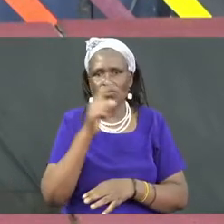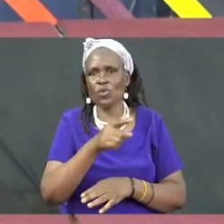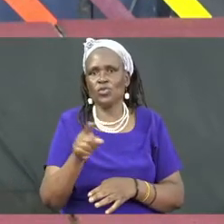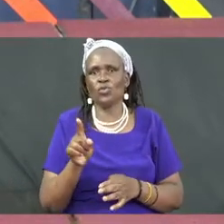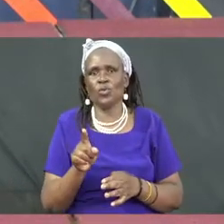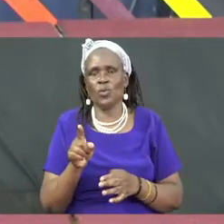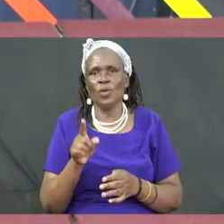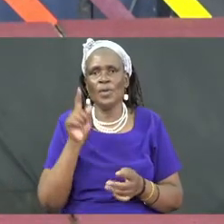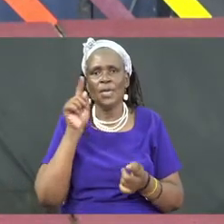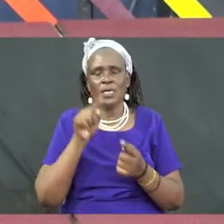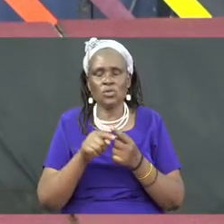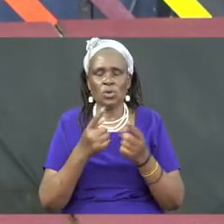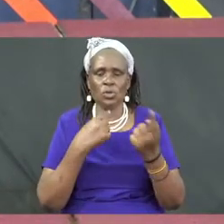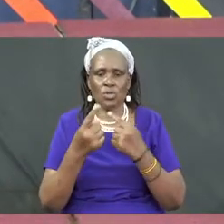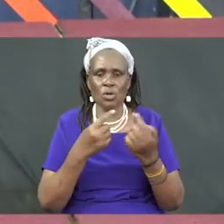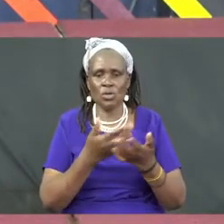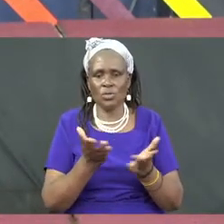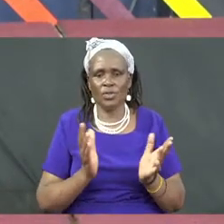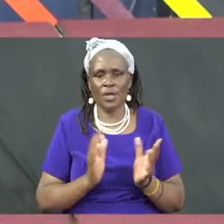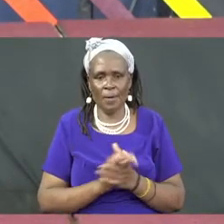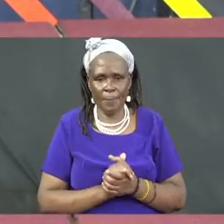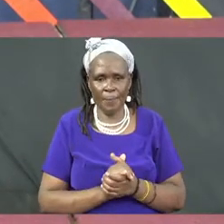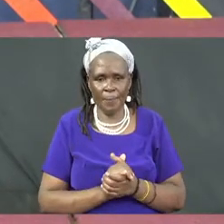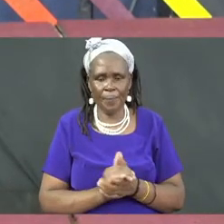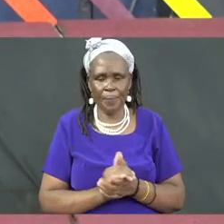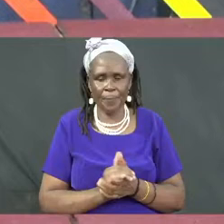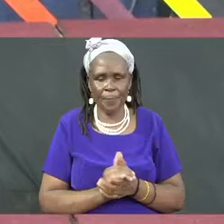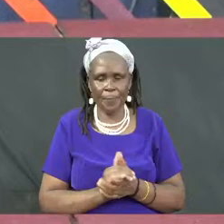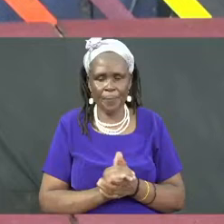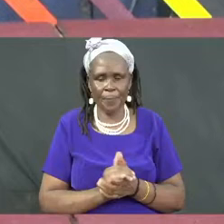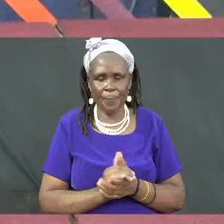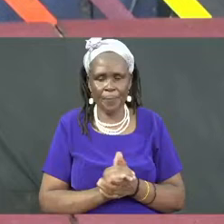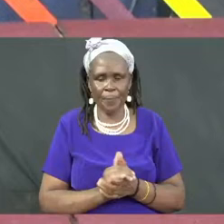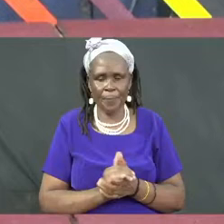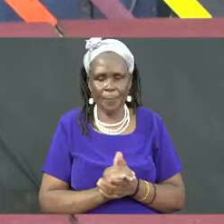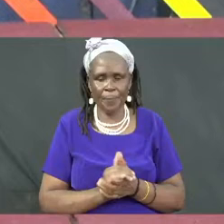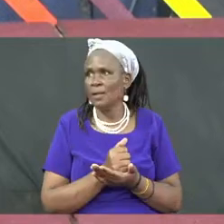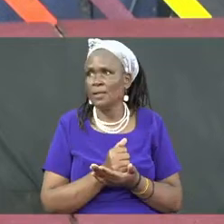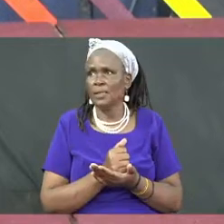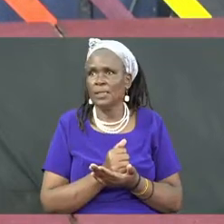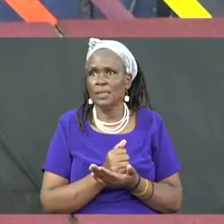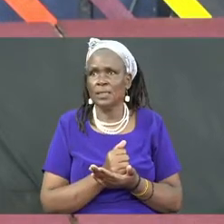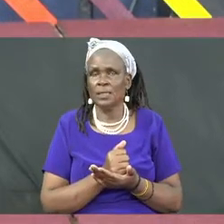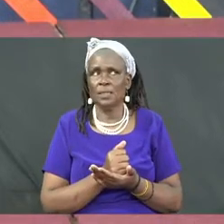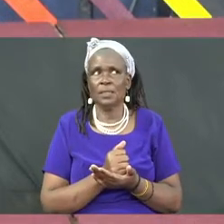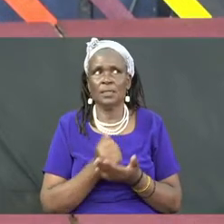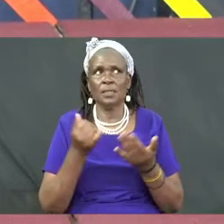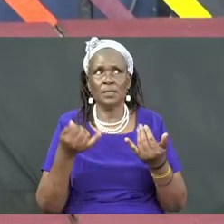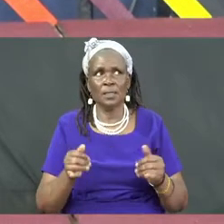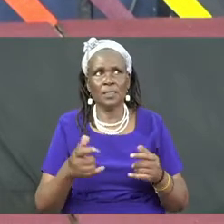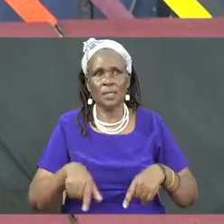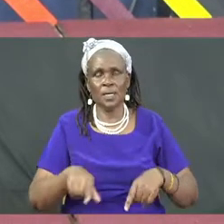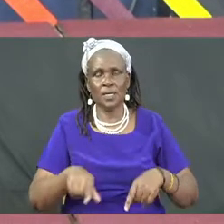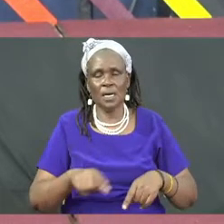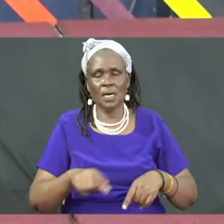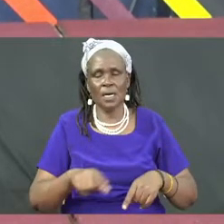you to talk to them. Amen? Amen. Shall we get to it